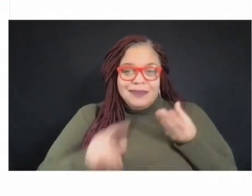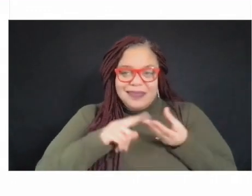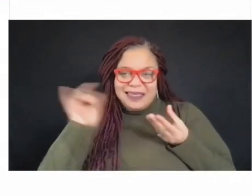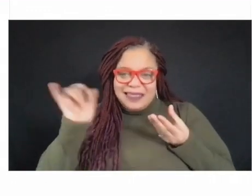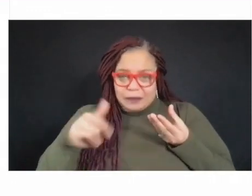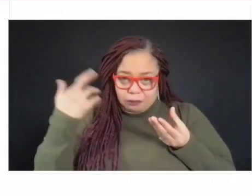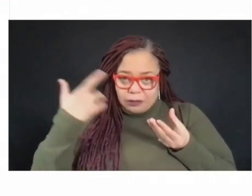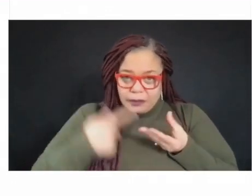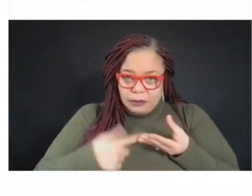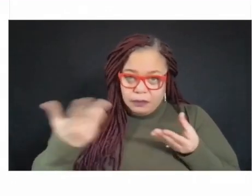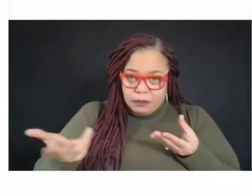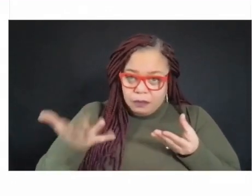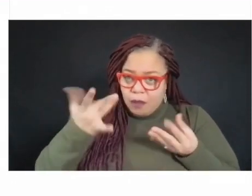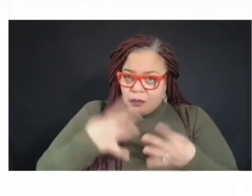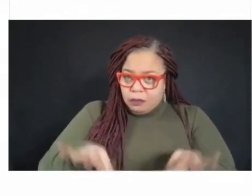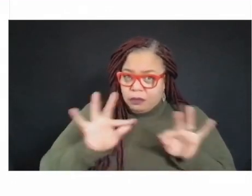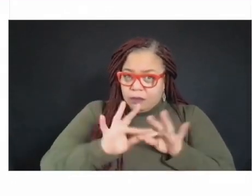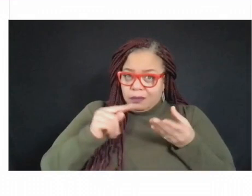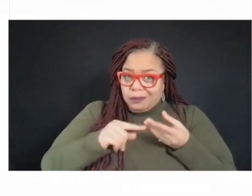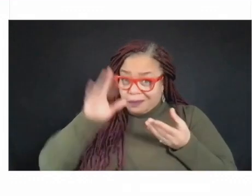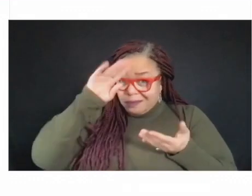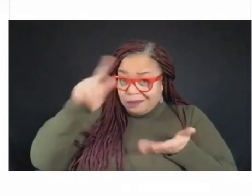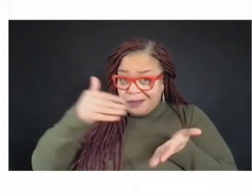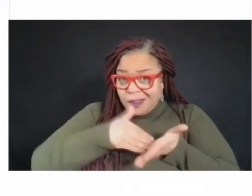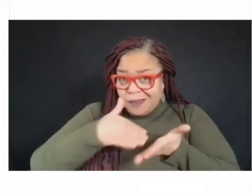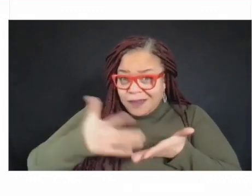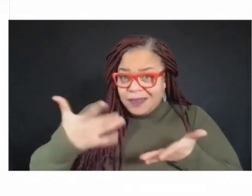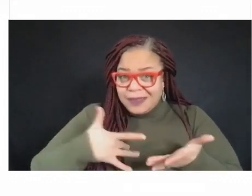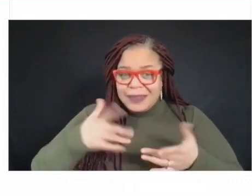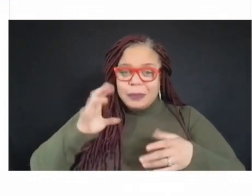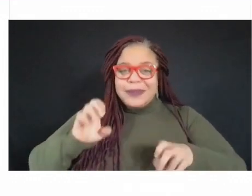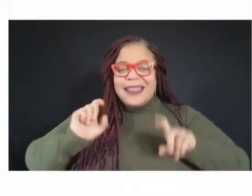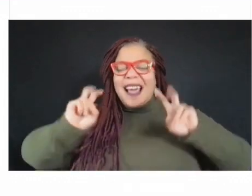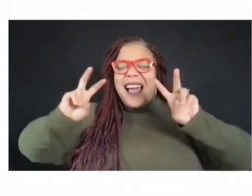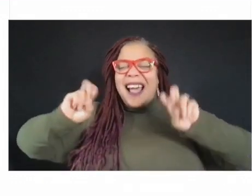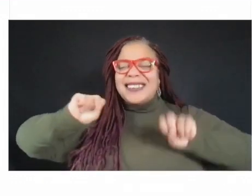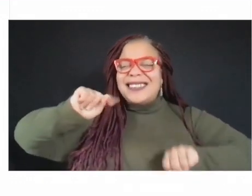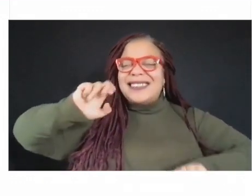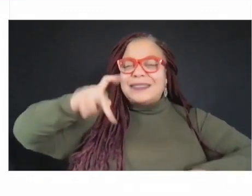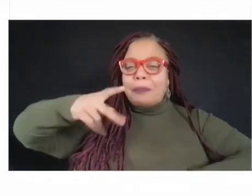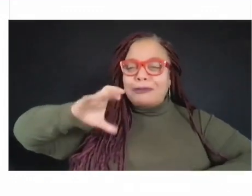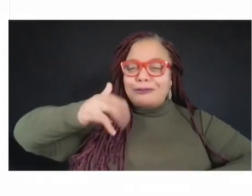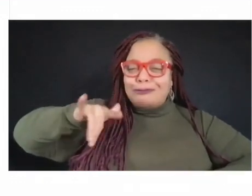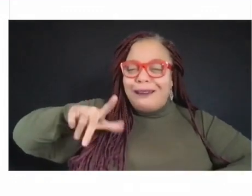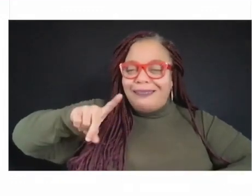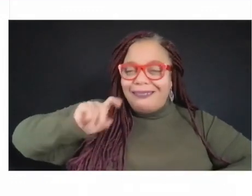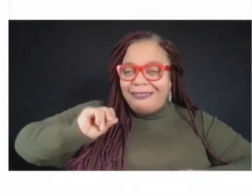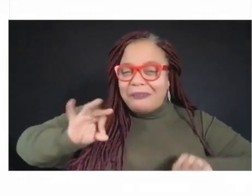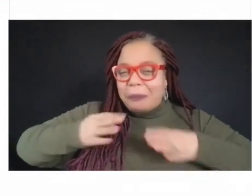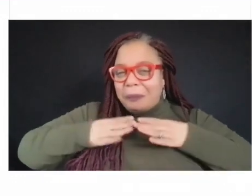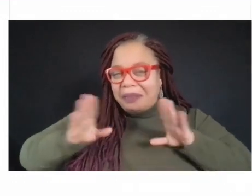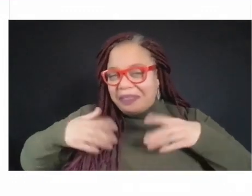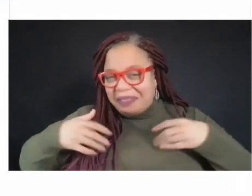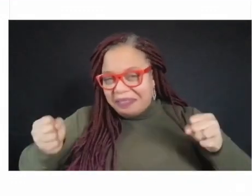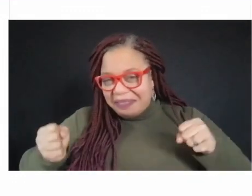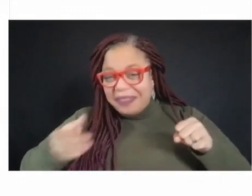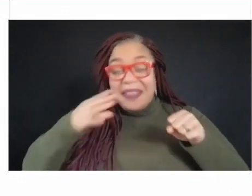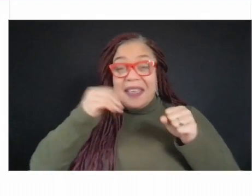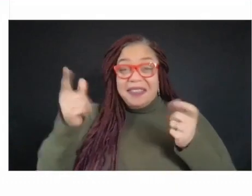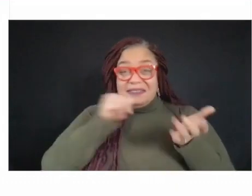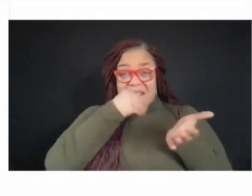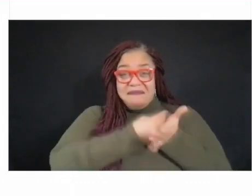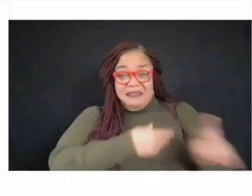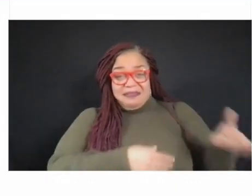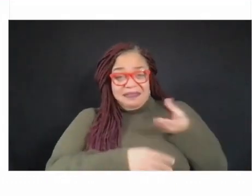the stepchild of public health that we don't fund public health communication the way that we should. It's at the level of importance that it